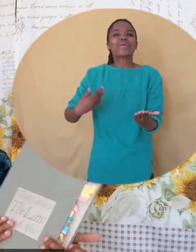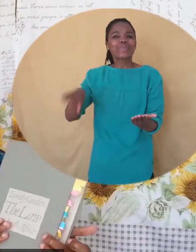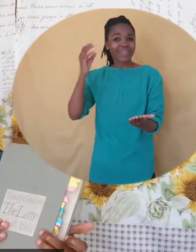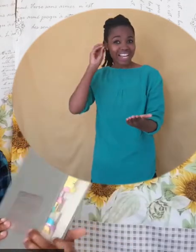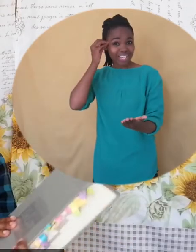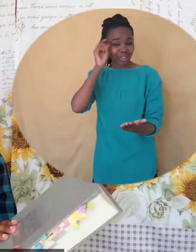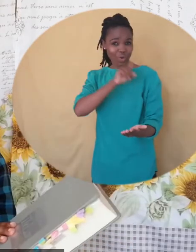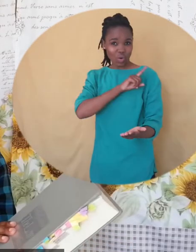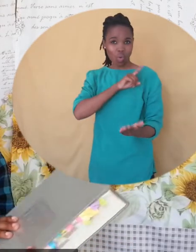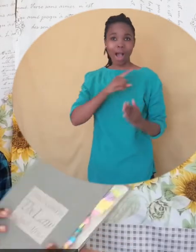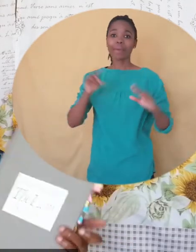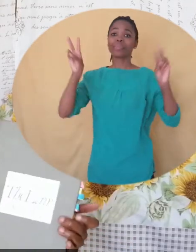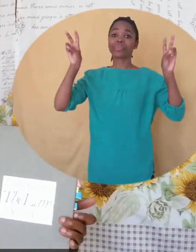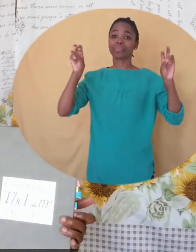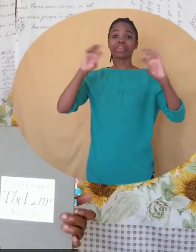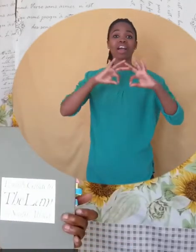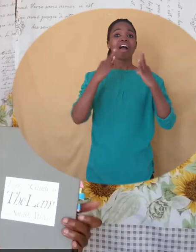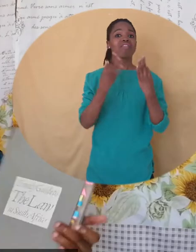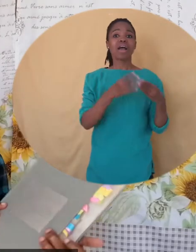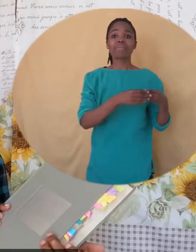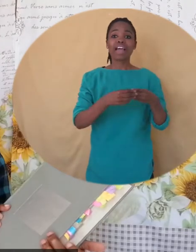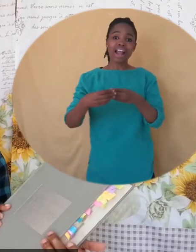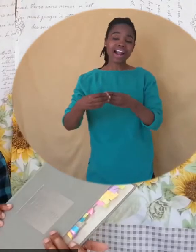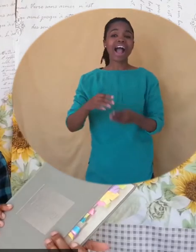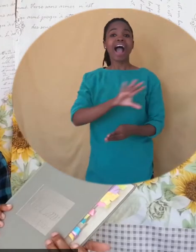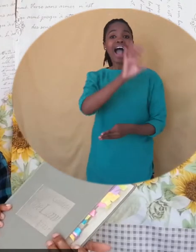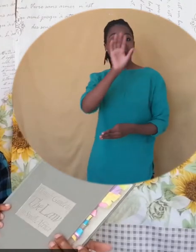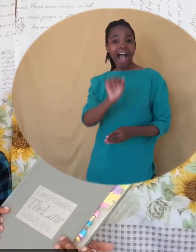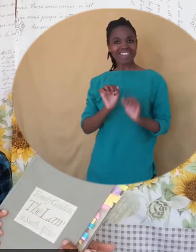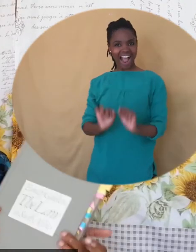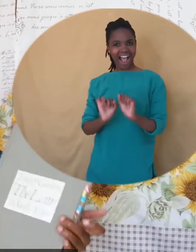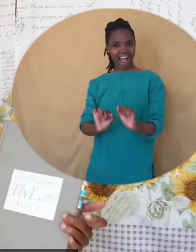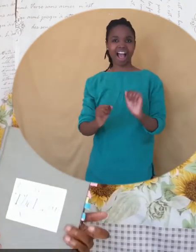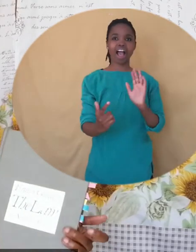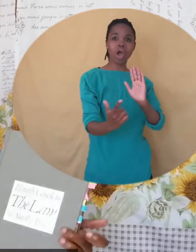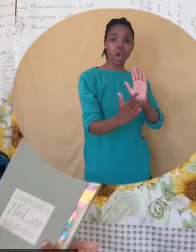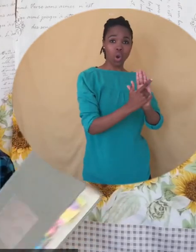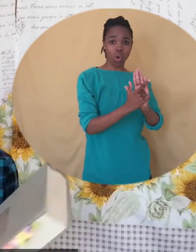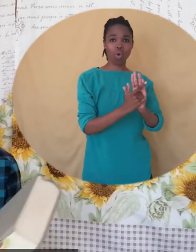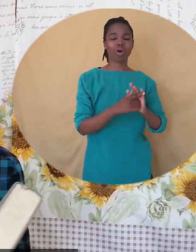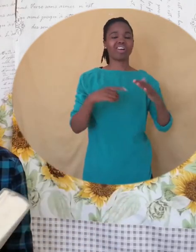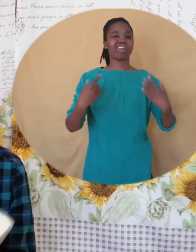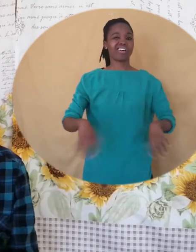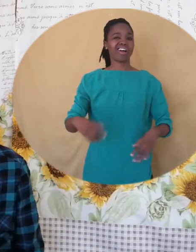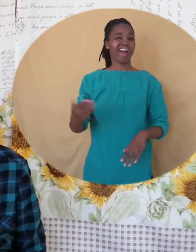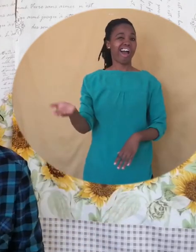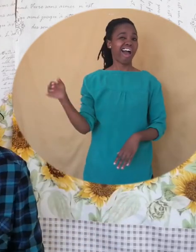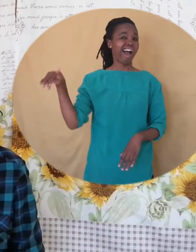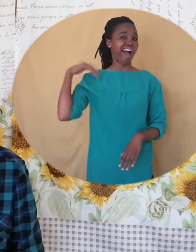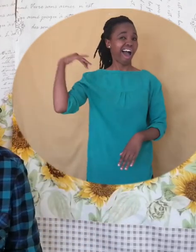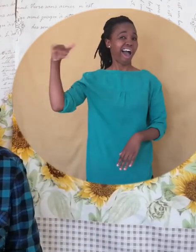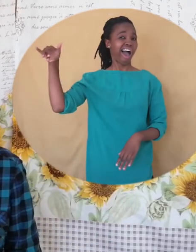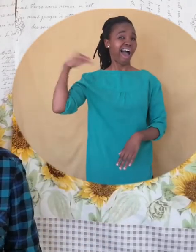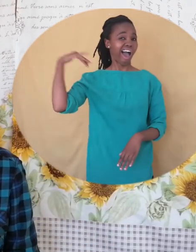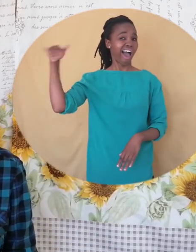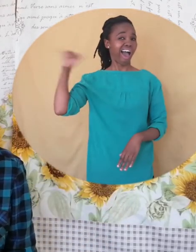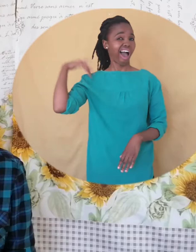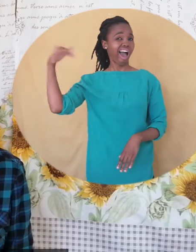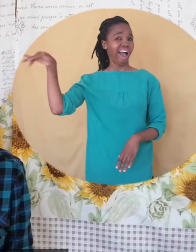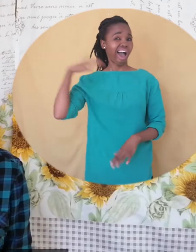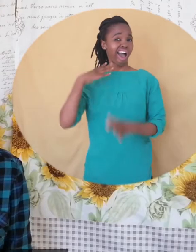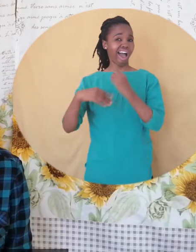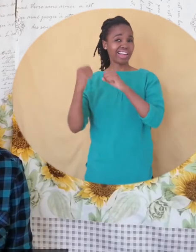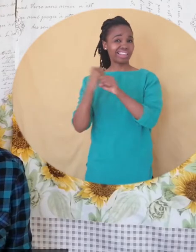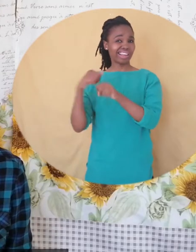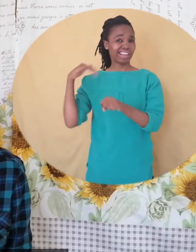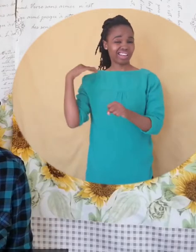this is an interesting one. It's called The Family Guide to the Law in South Africa. It's a very old book, guys.